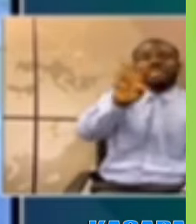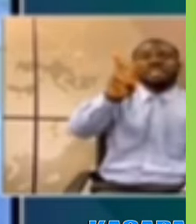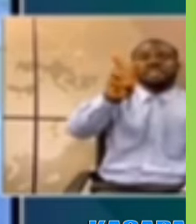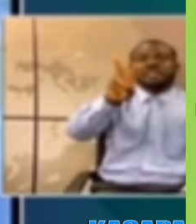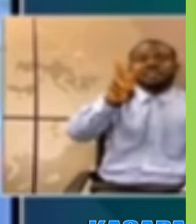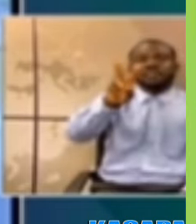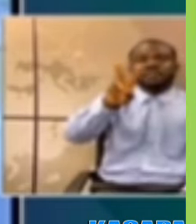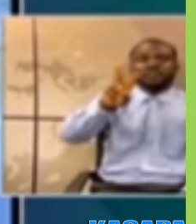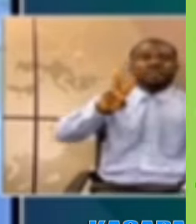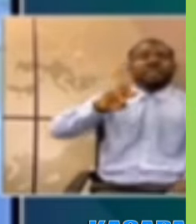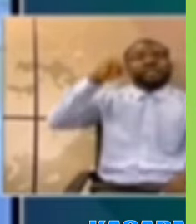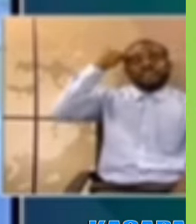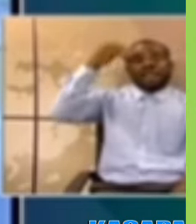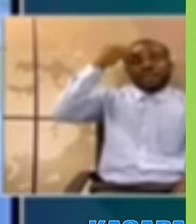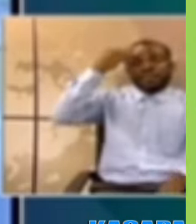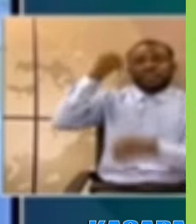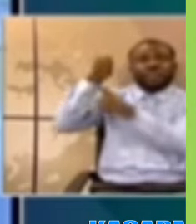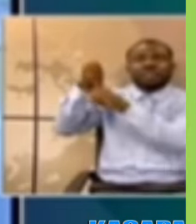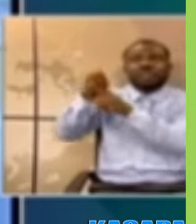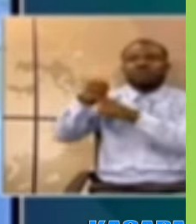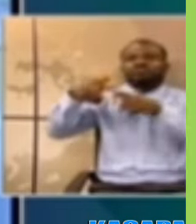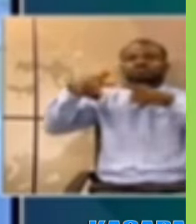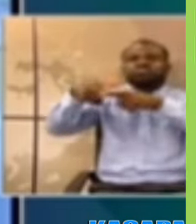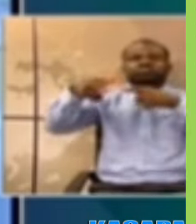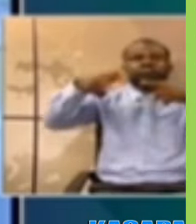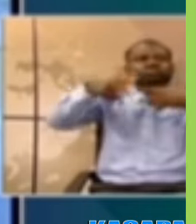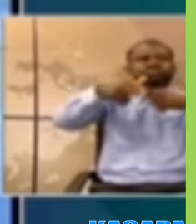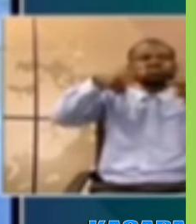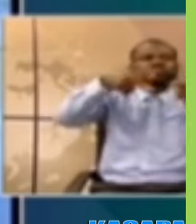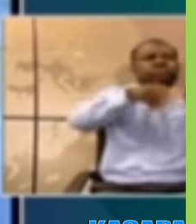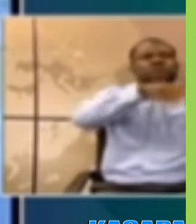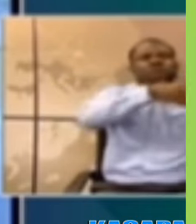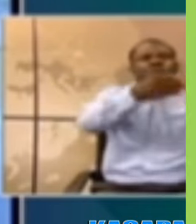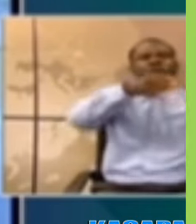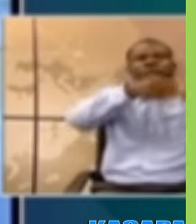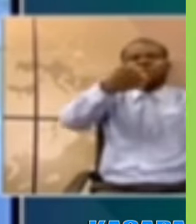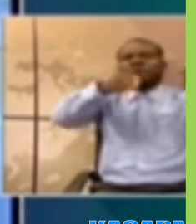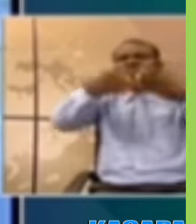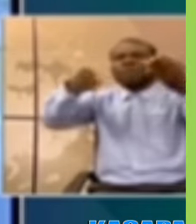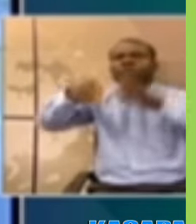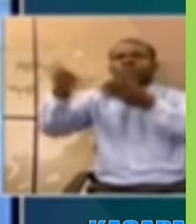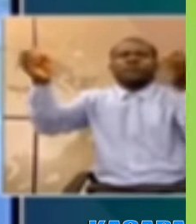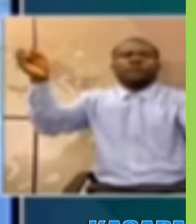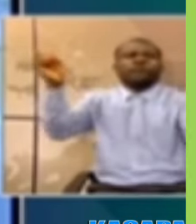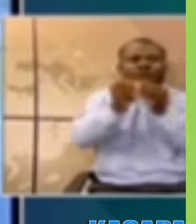commission we are seeing in our Ghana. But you should know, say, the dynamics has changed.